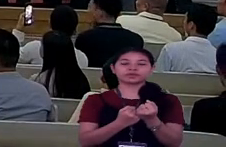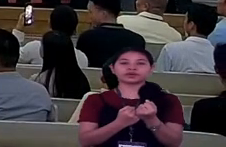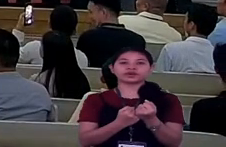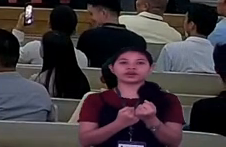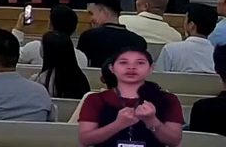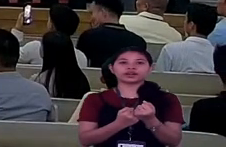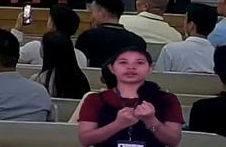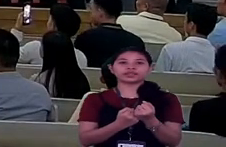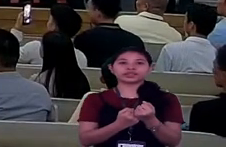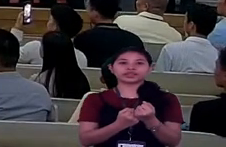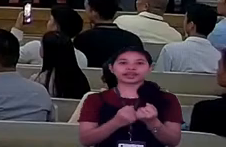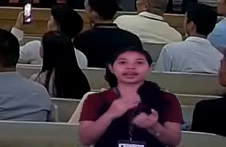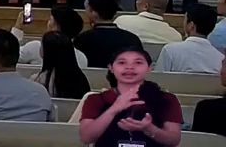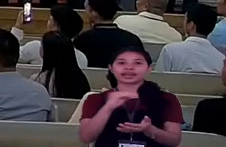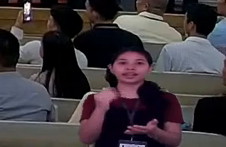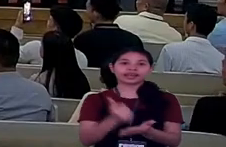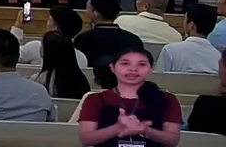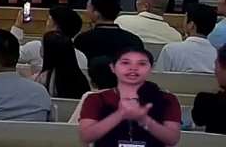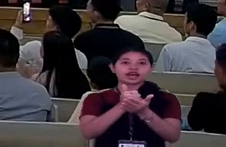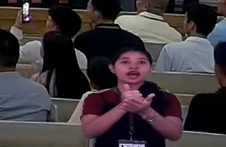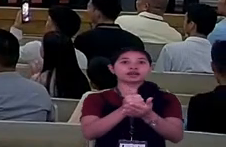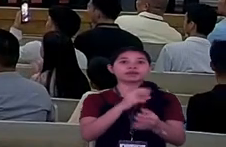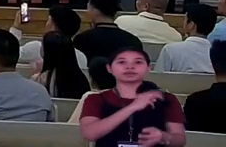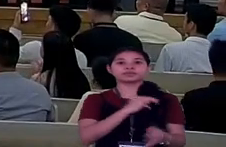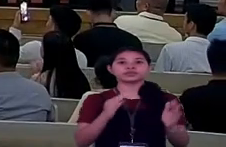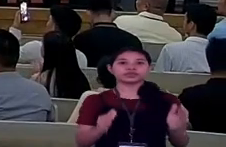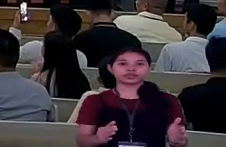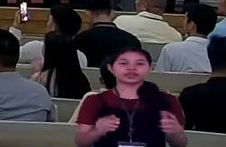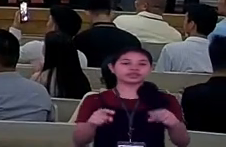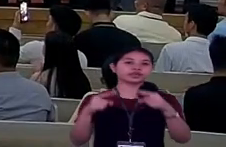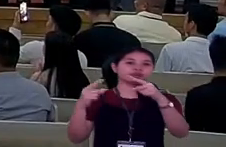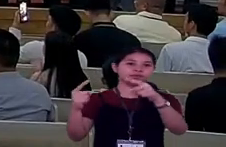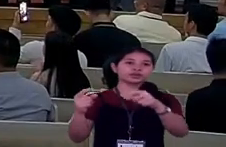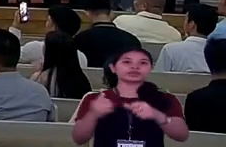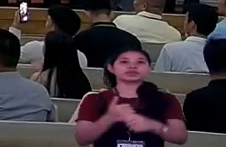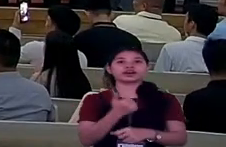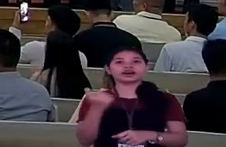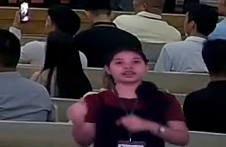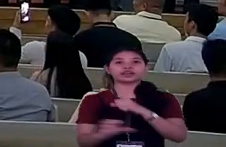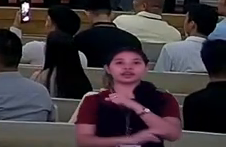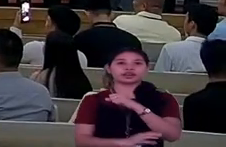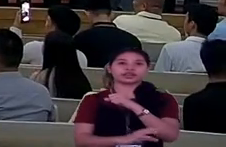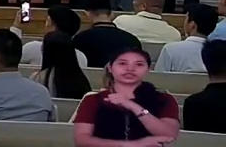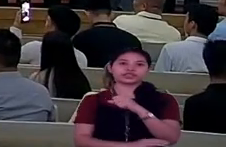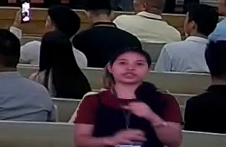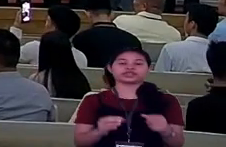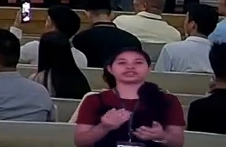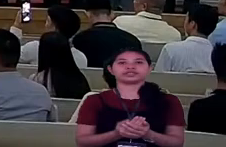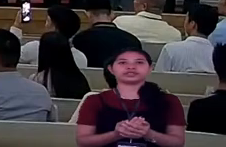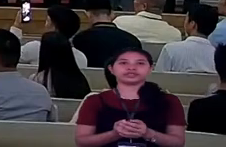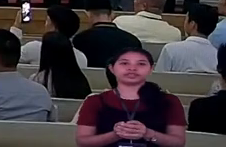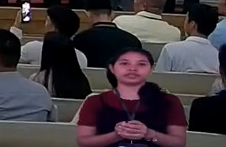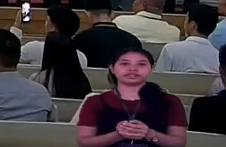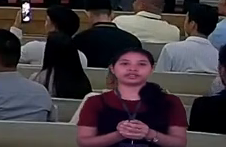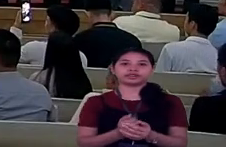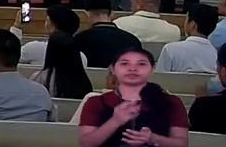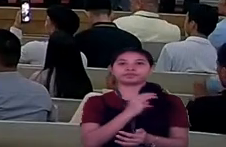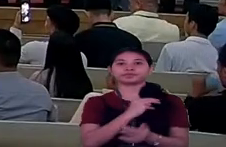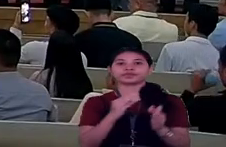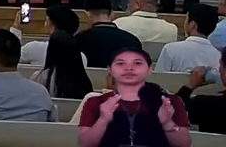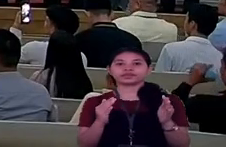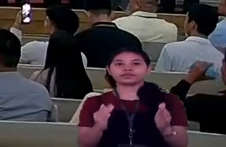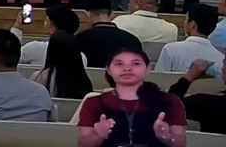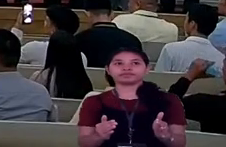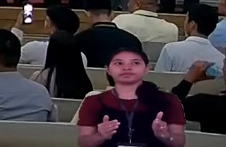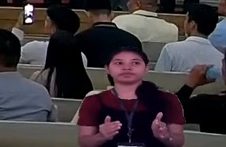of Sierra Leone, Africa. Thank you and God bless. Amen. Sierra Leone. Good morning po. I am your